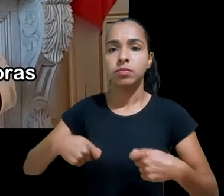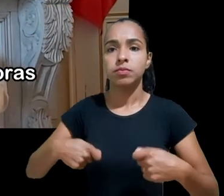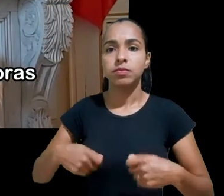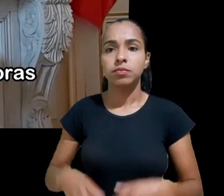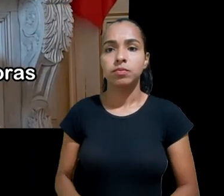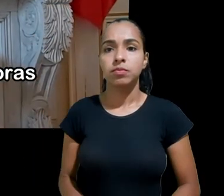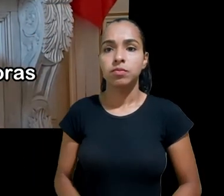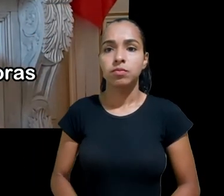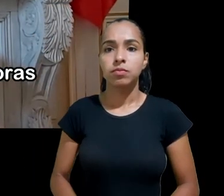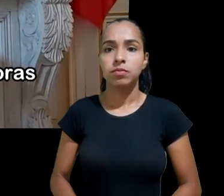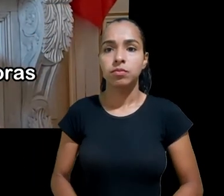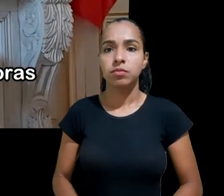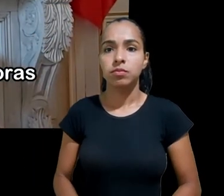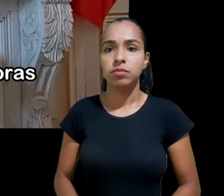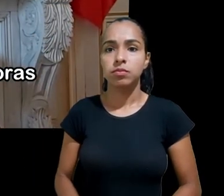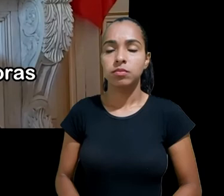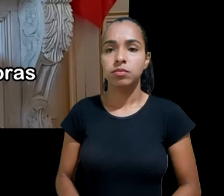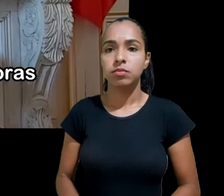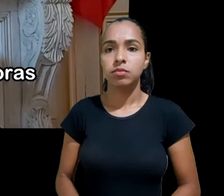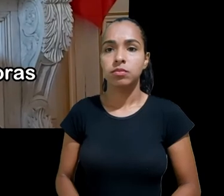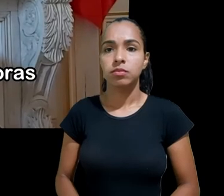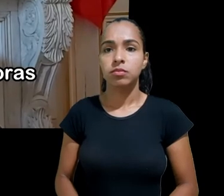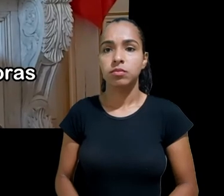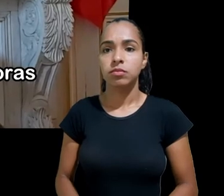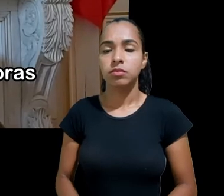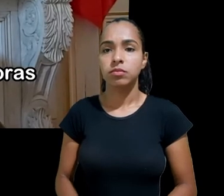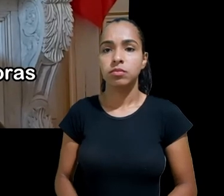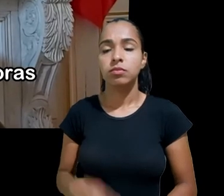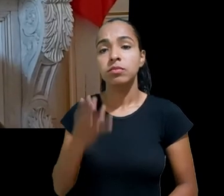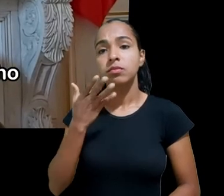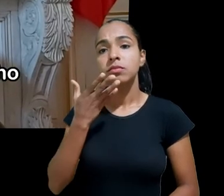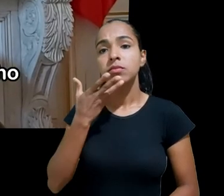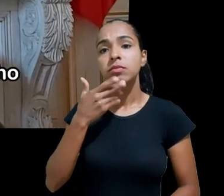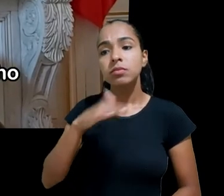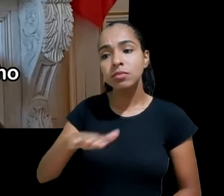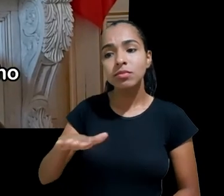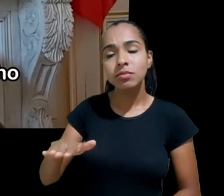et l'immense majorité des enfants influenceurs qui connaissent un grand succès